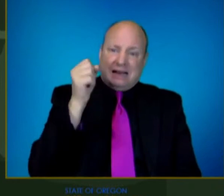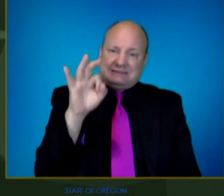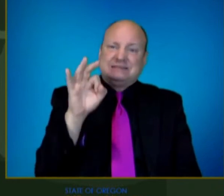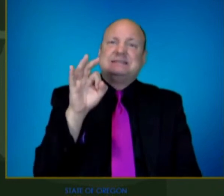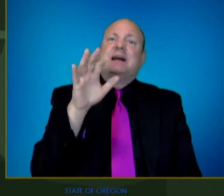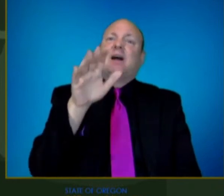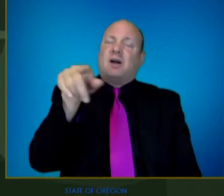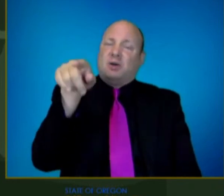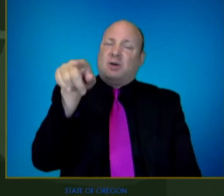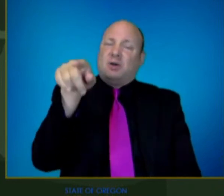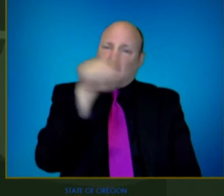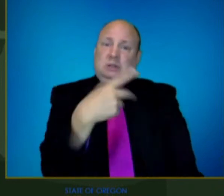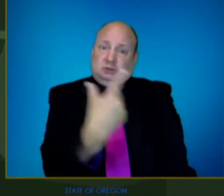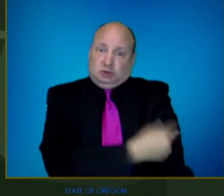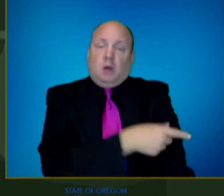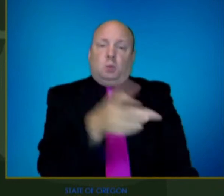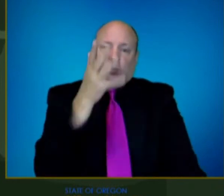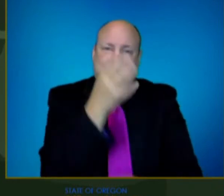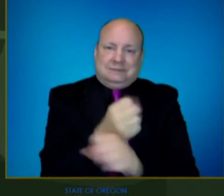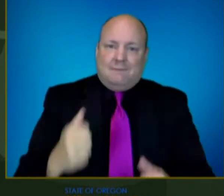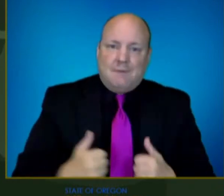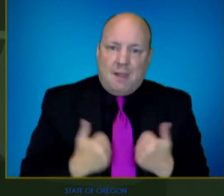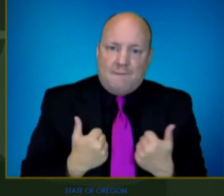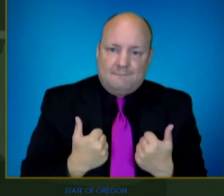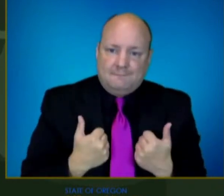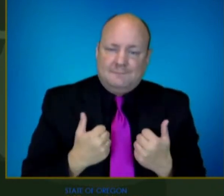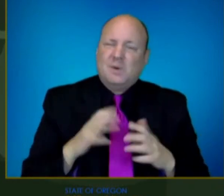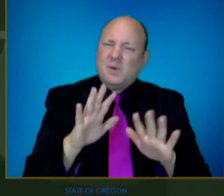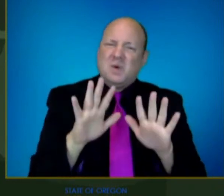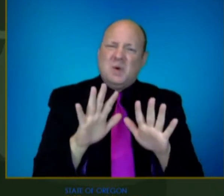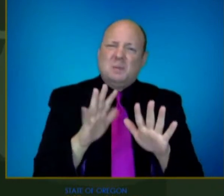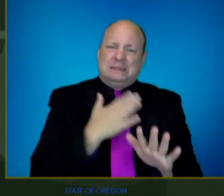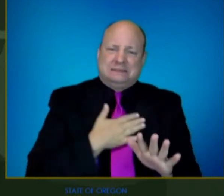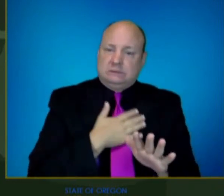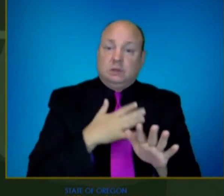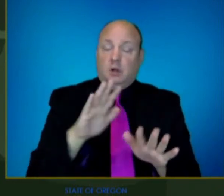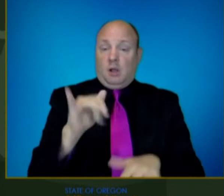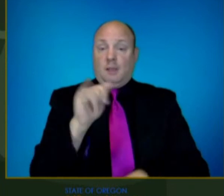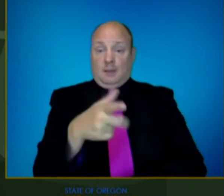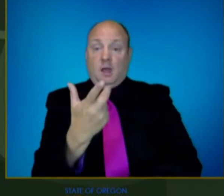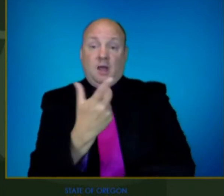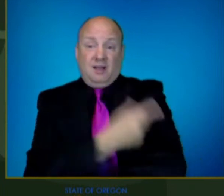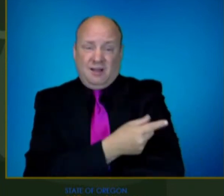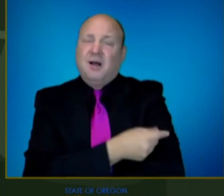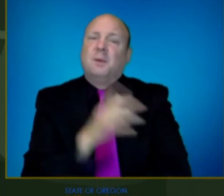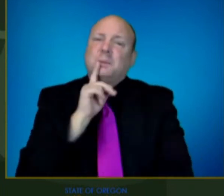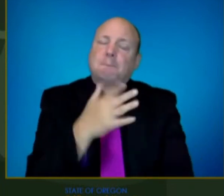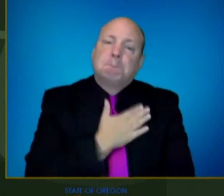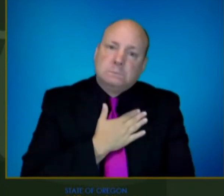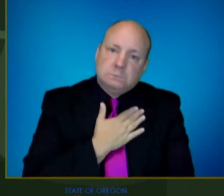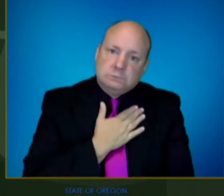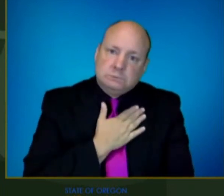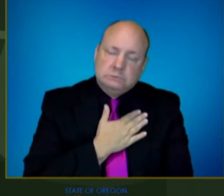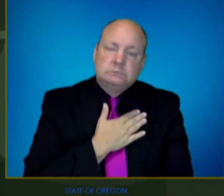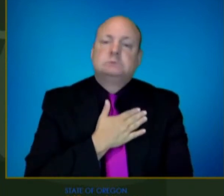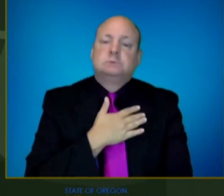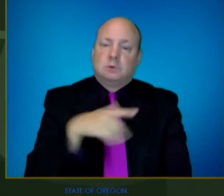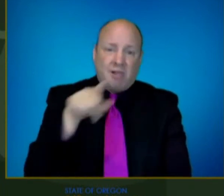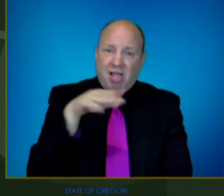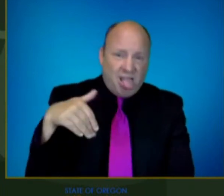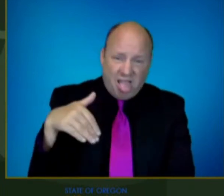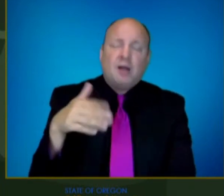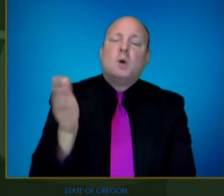control by vaccinating as many people as possible. The data in Oregon reaffirms what the science has long